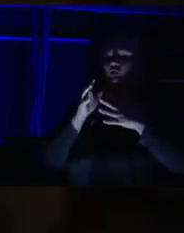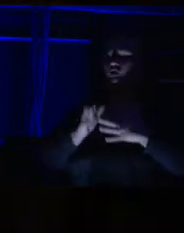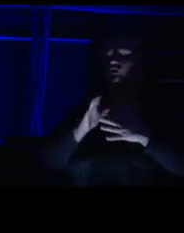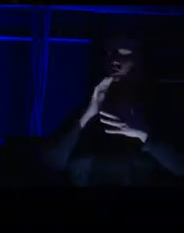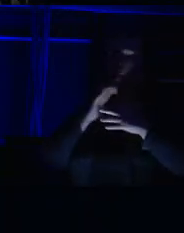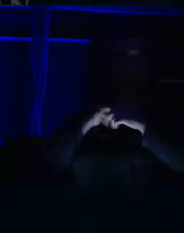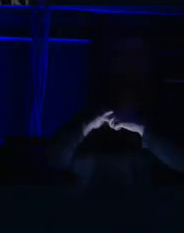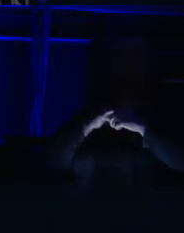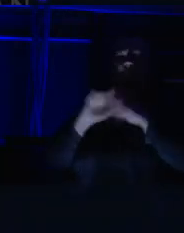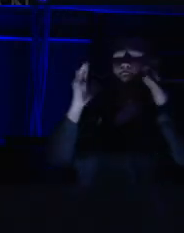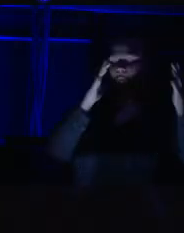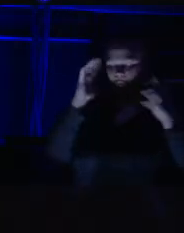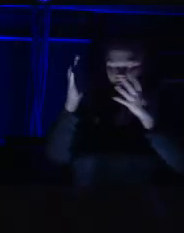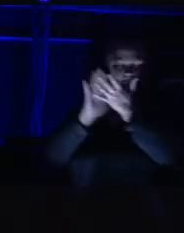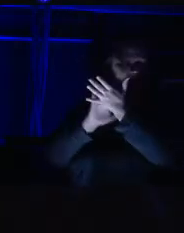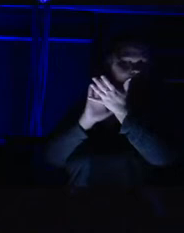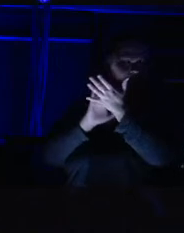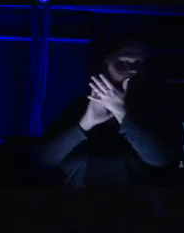best.